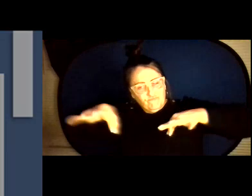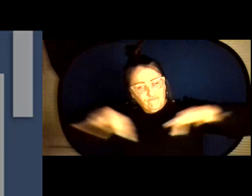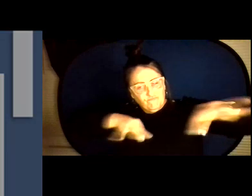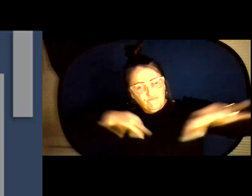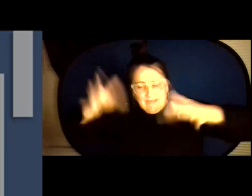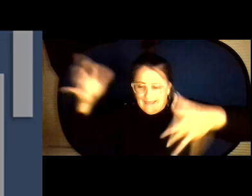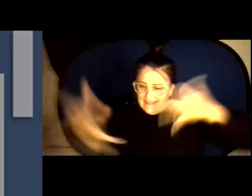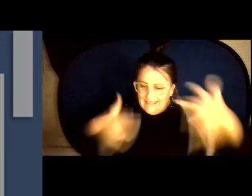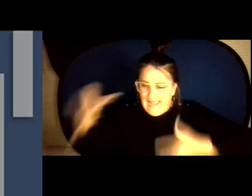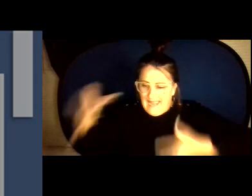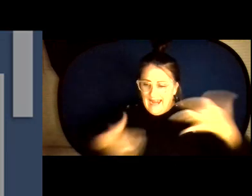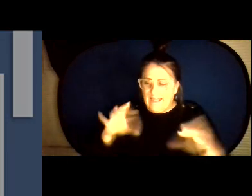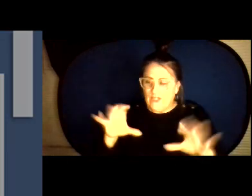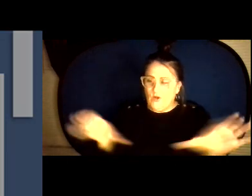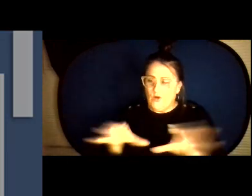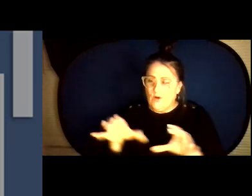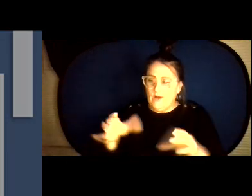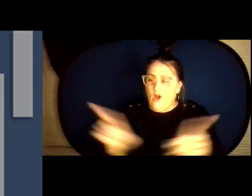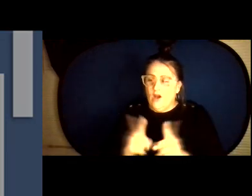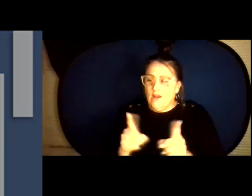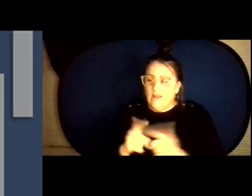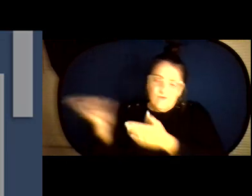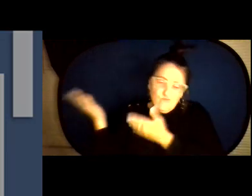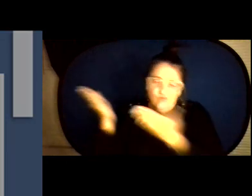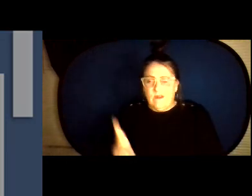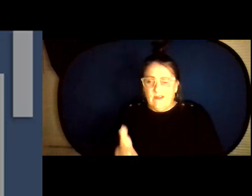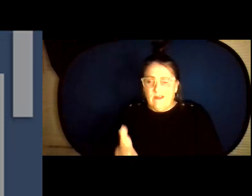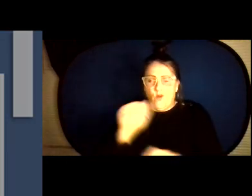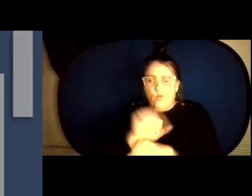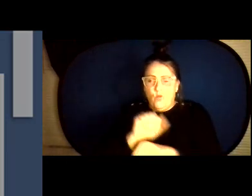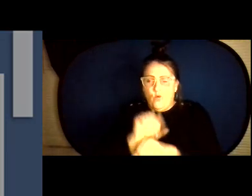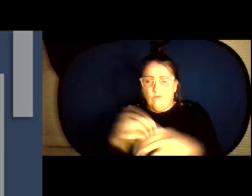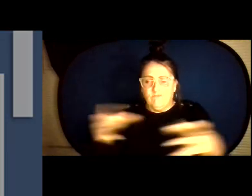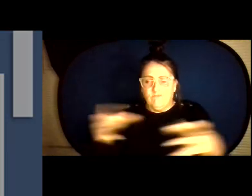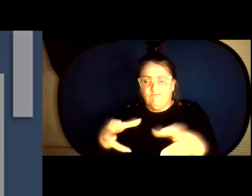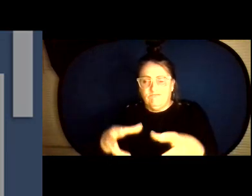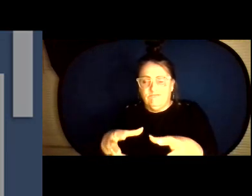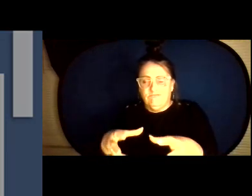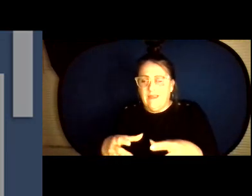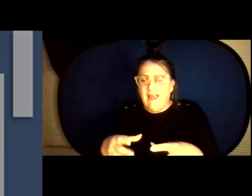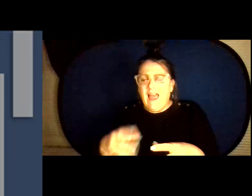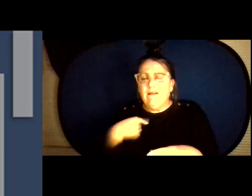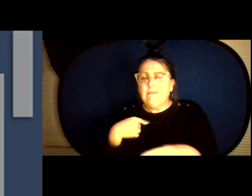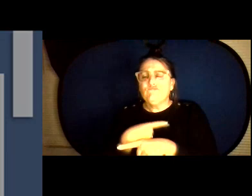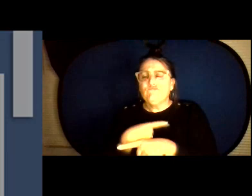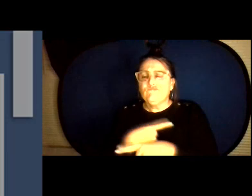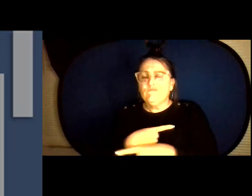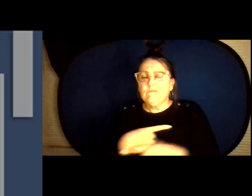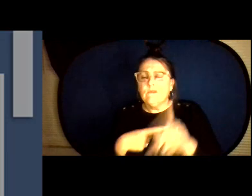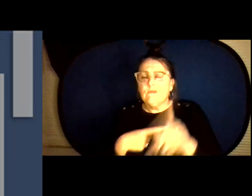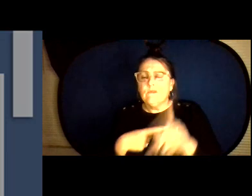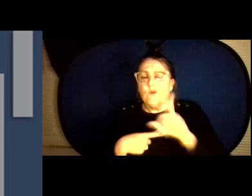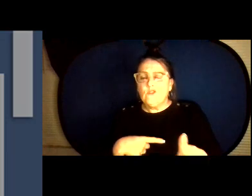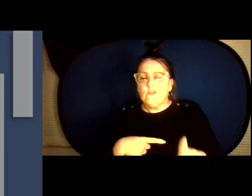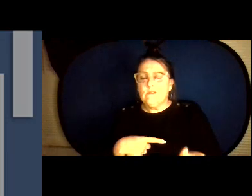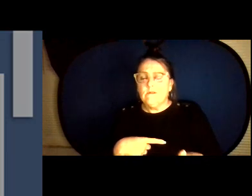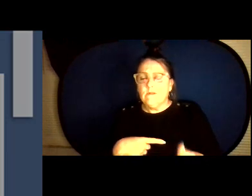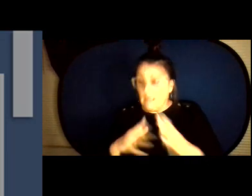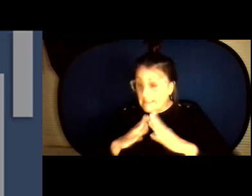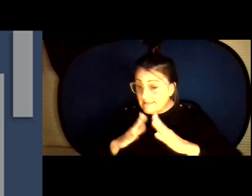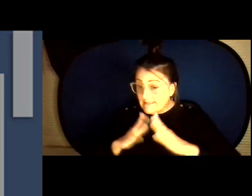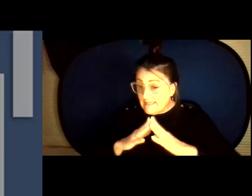cases that we're doing and how we're bringing along the workforce. Excellent. Kind of have a practical question for you. Sure. We know a lot of cities around